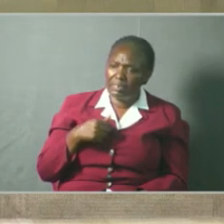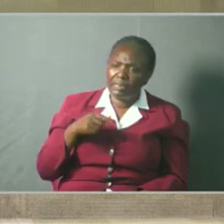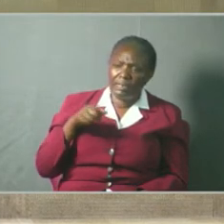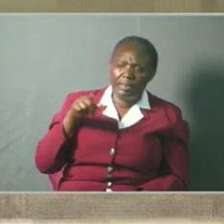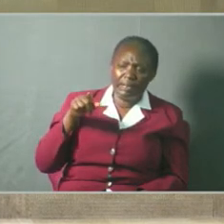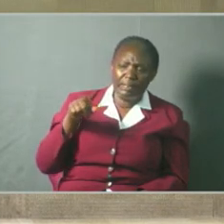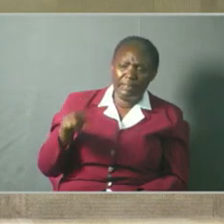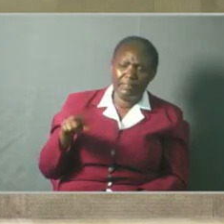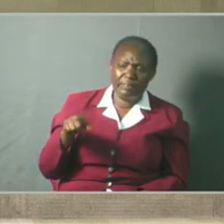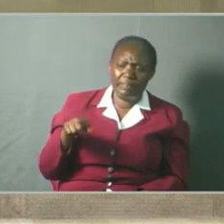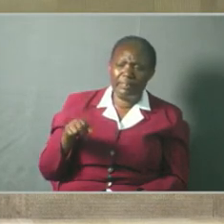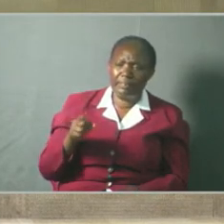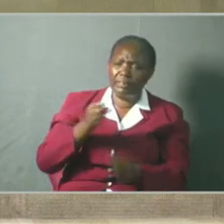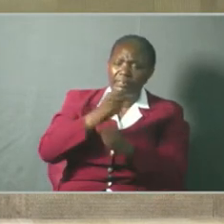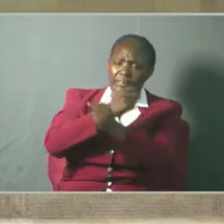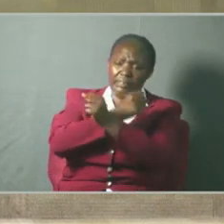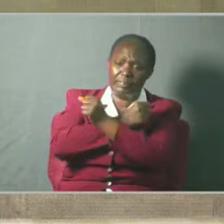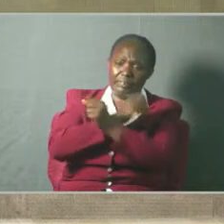father was left church.